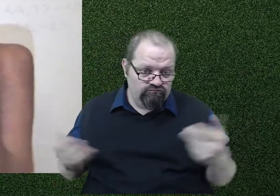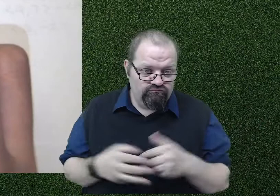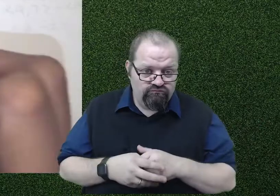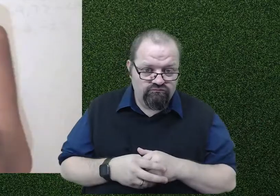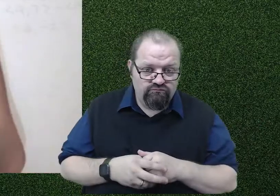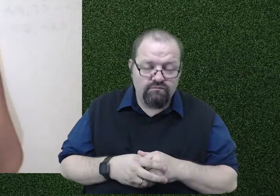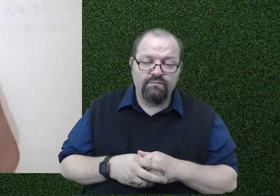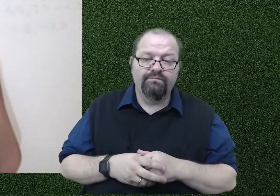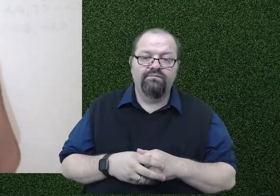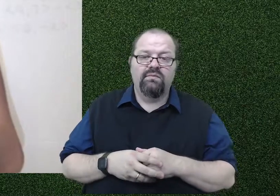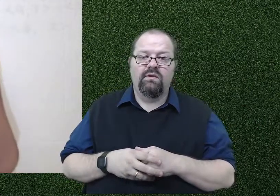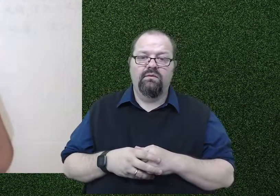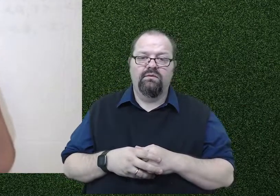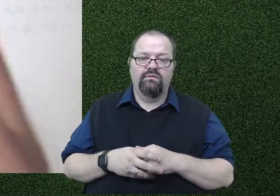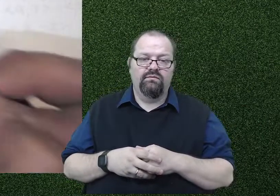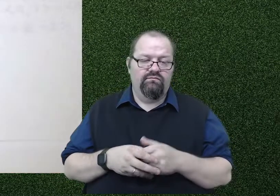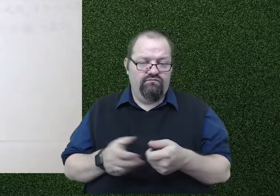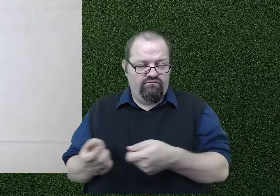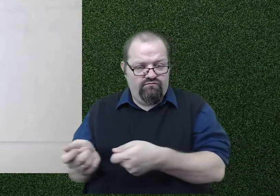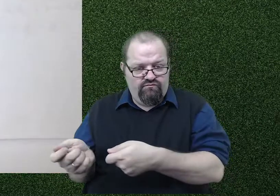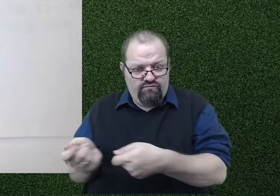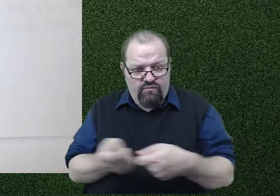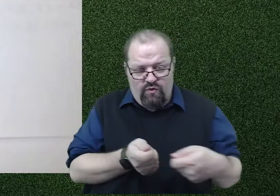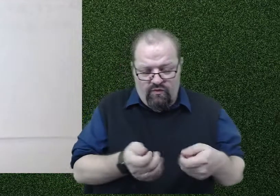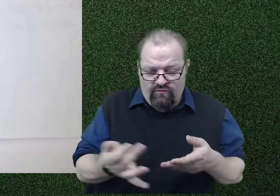I'm trying to move it through this displacement d.